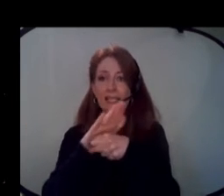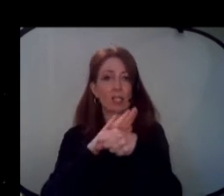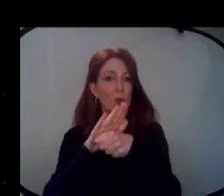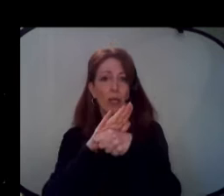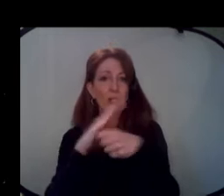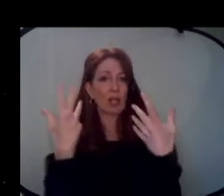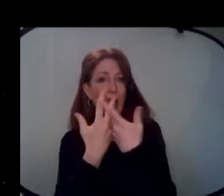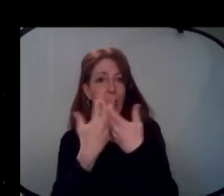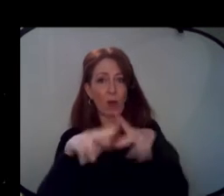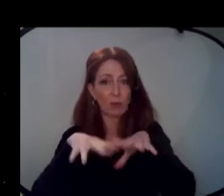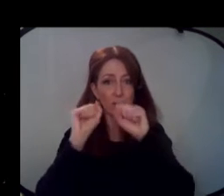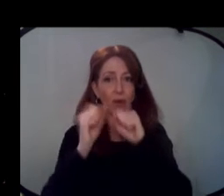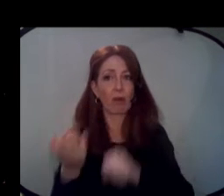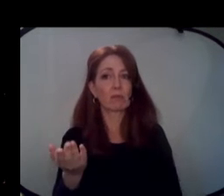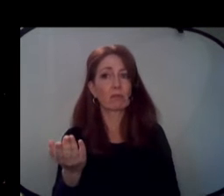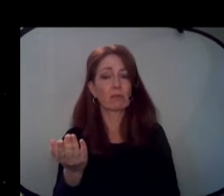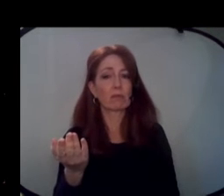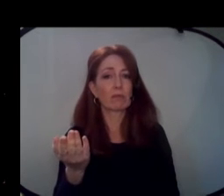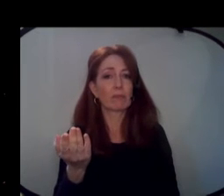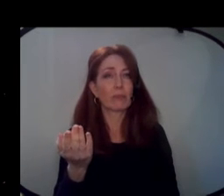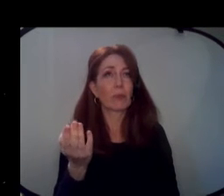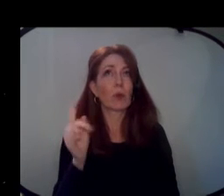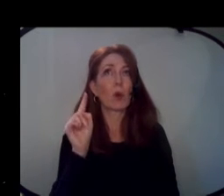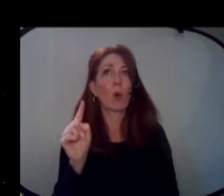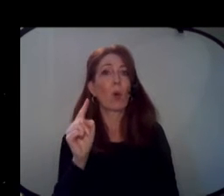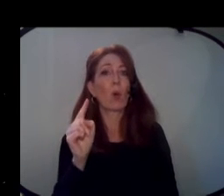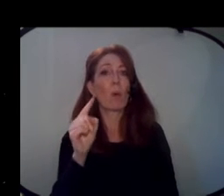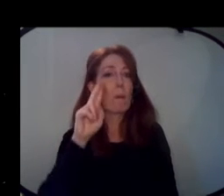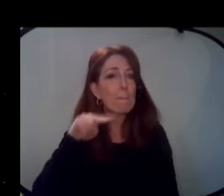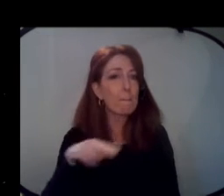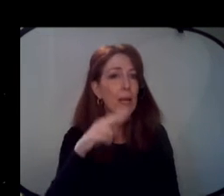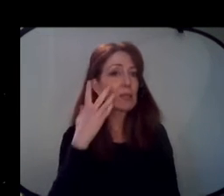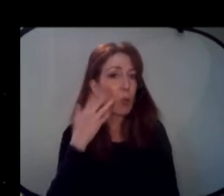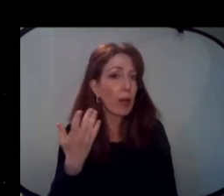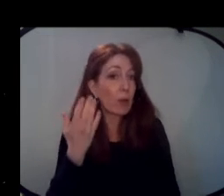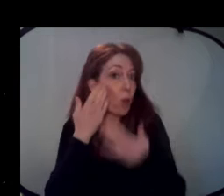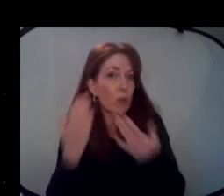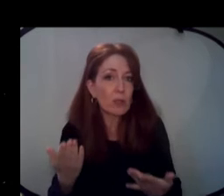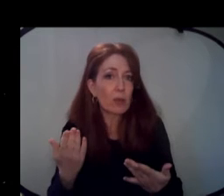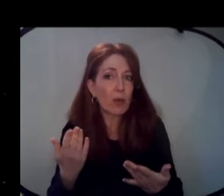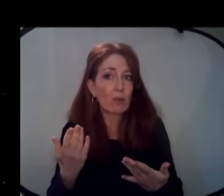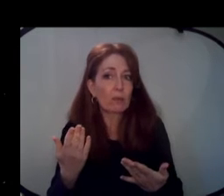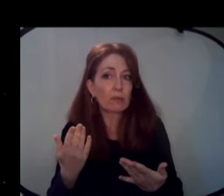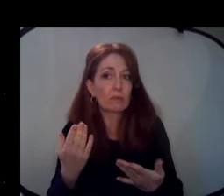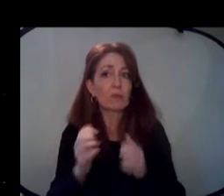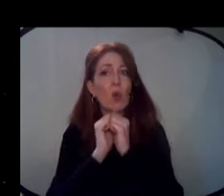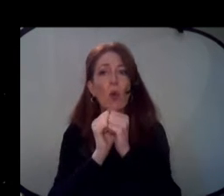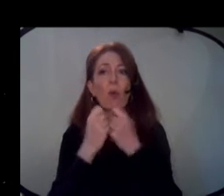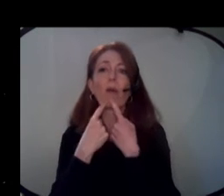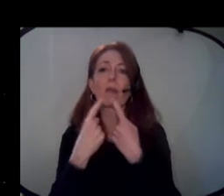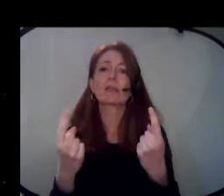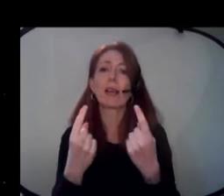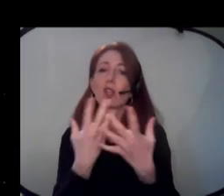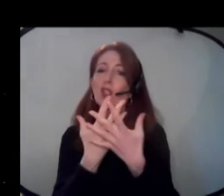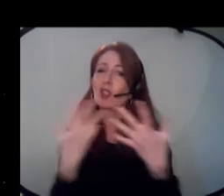self-portrait came to be, or indeed even when it was painted. It's worth pointing out at this early stage in the discussion, there's so much about